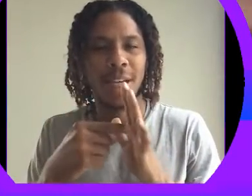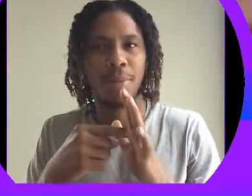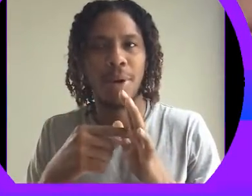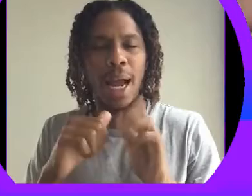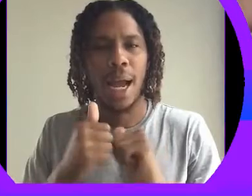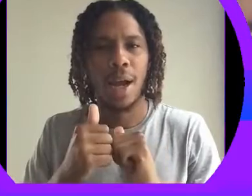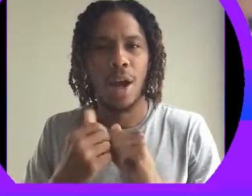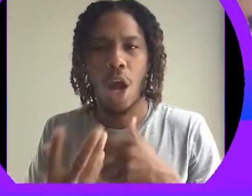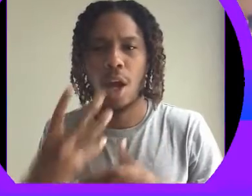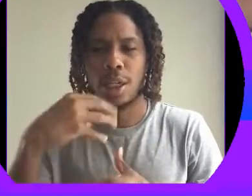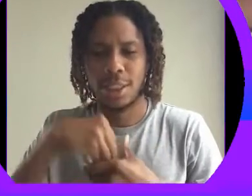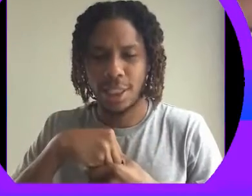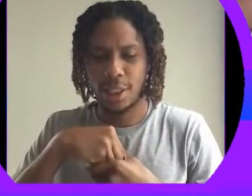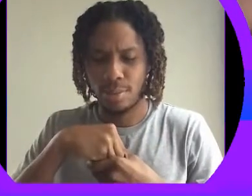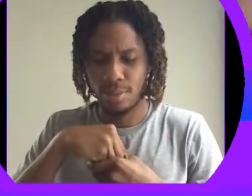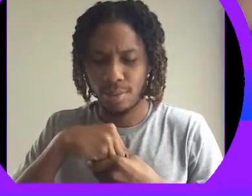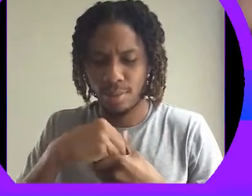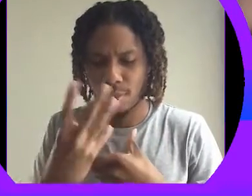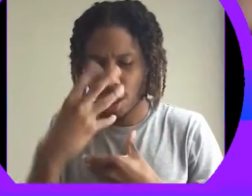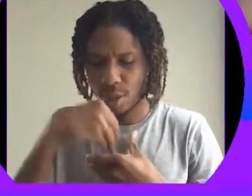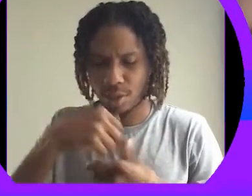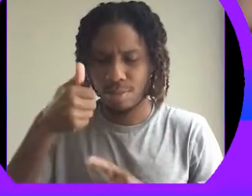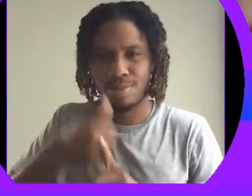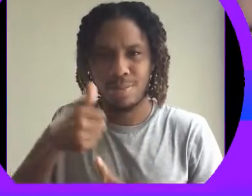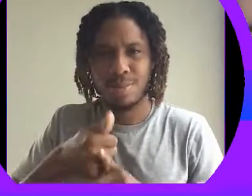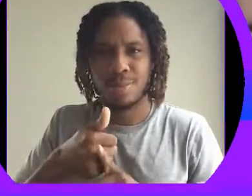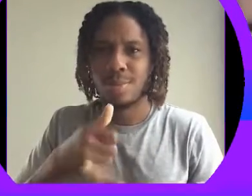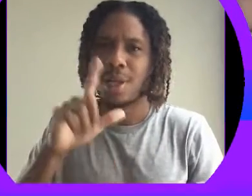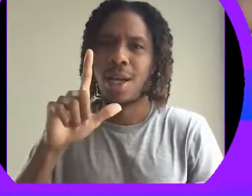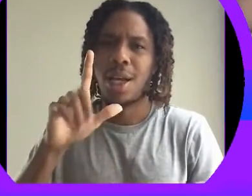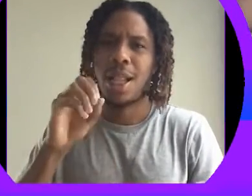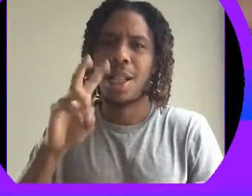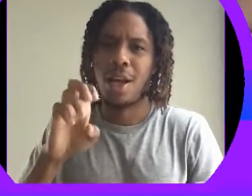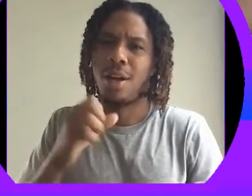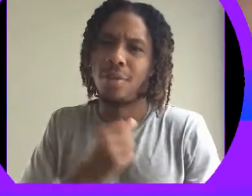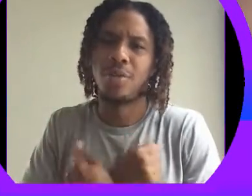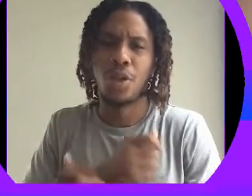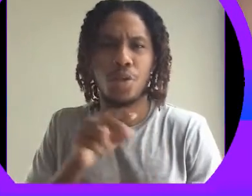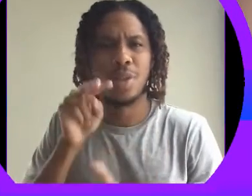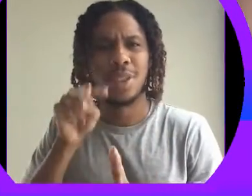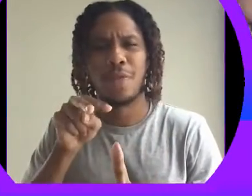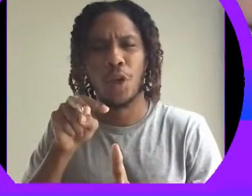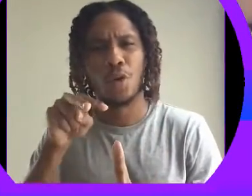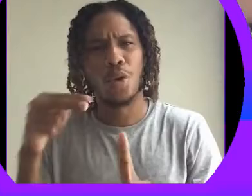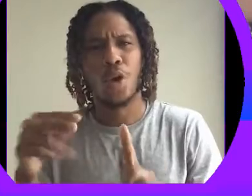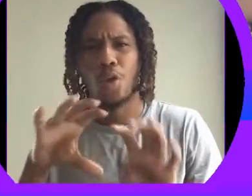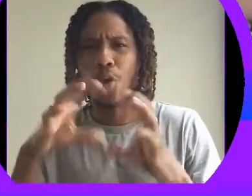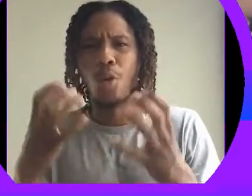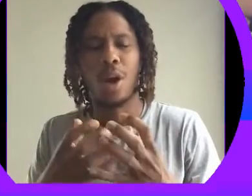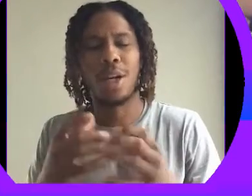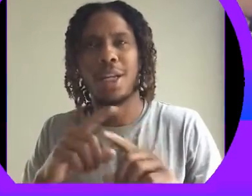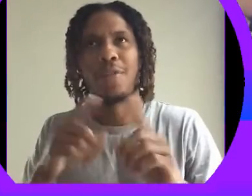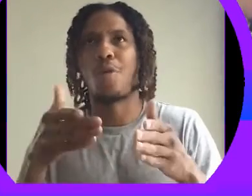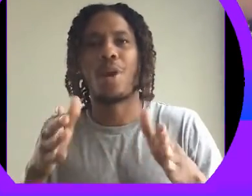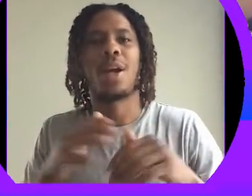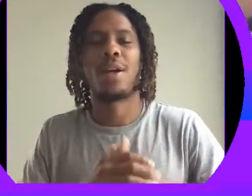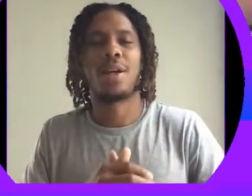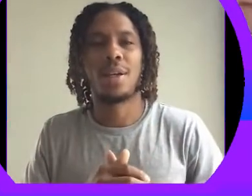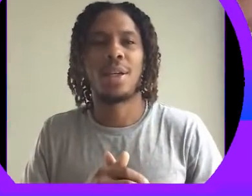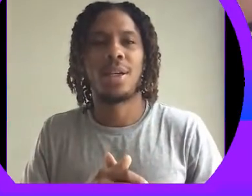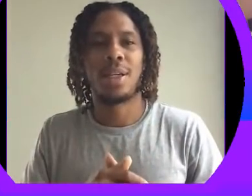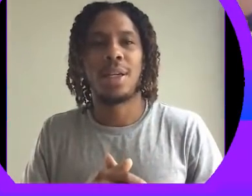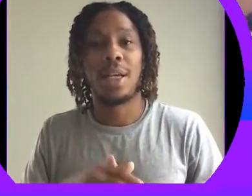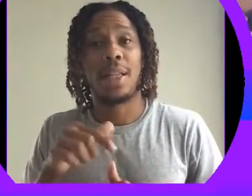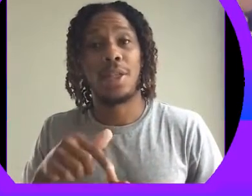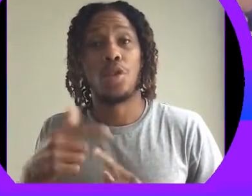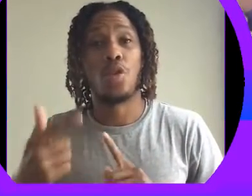autistic is love, and how it really helps you see the world in a wonderful way. And this, again, is one of the harder